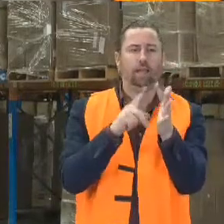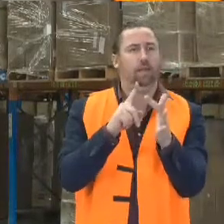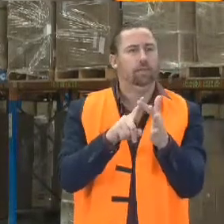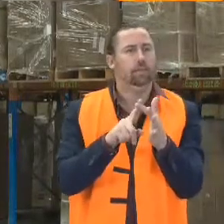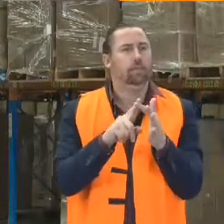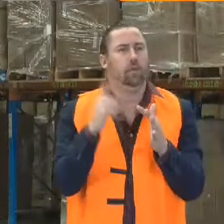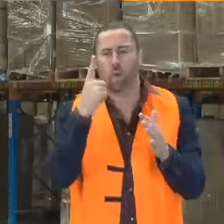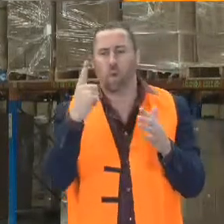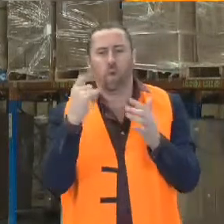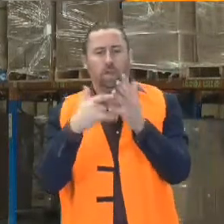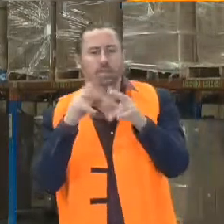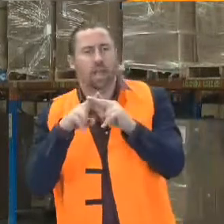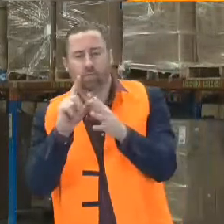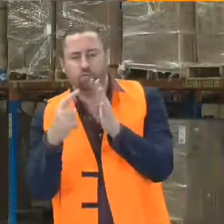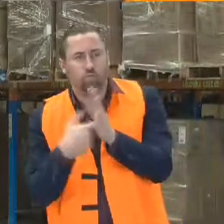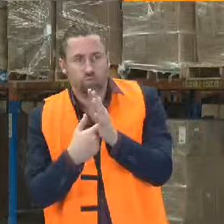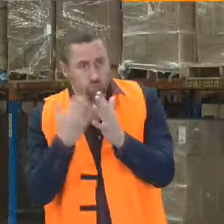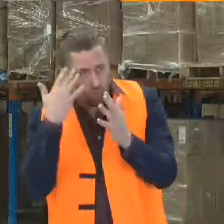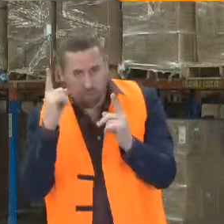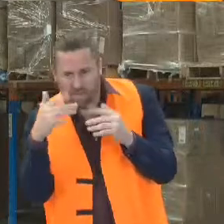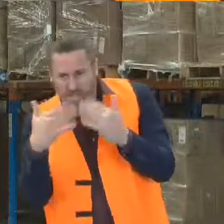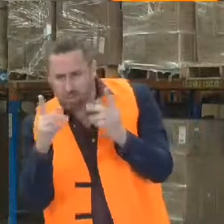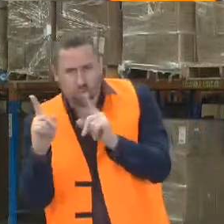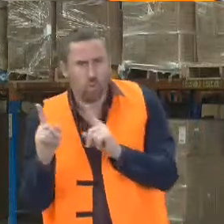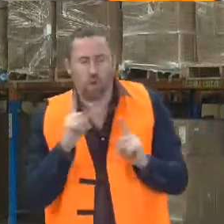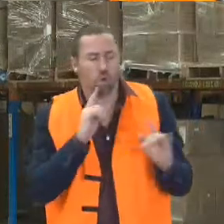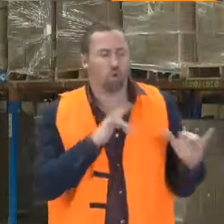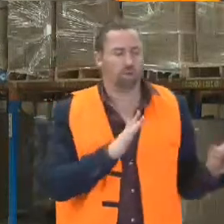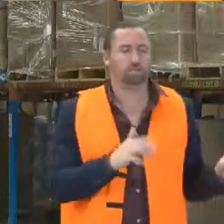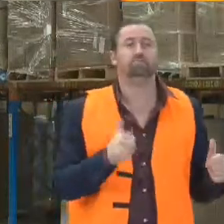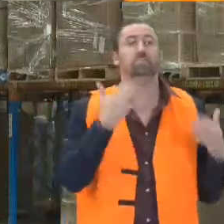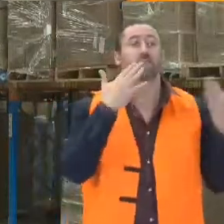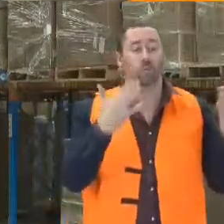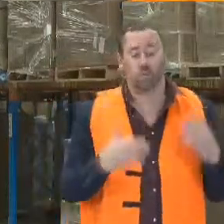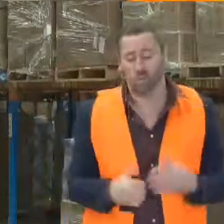days they'll have? No, not at the moment. No. Okay. All right. Thank you. We're working with